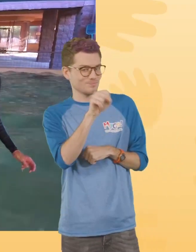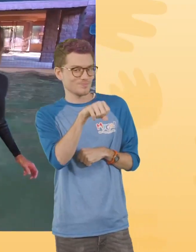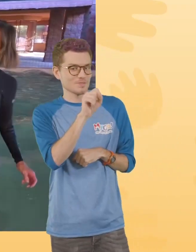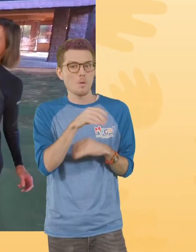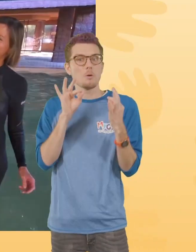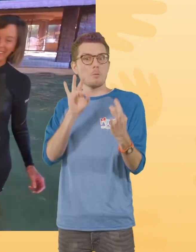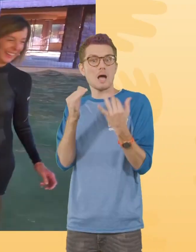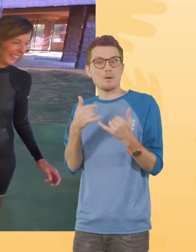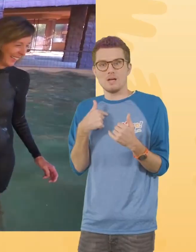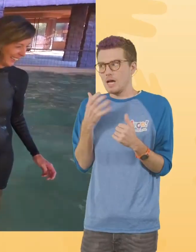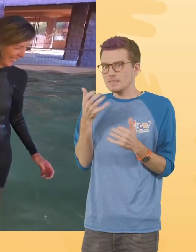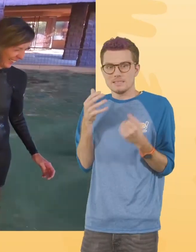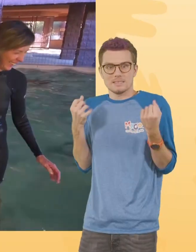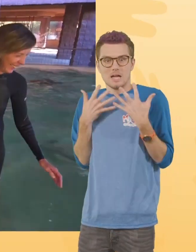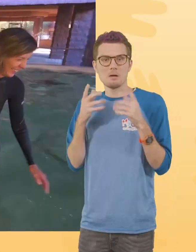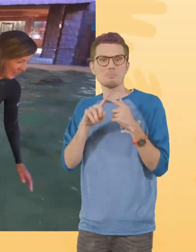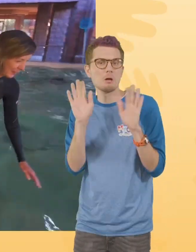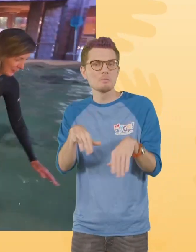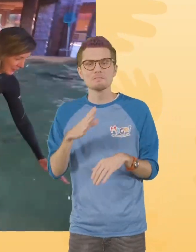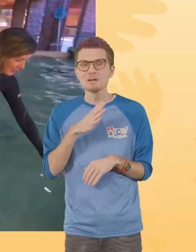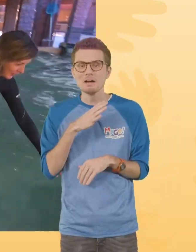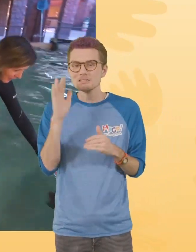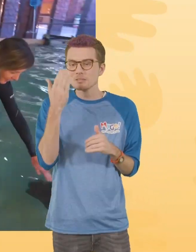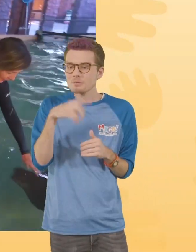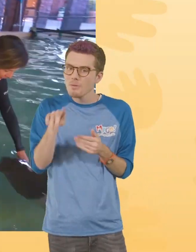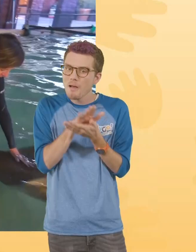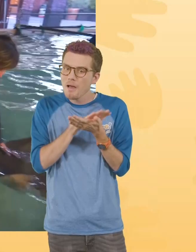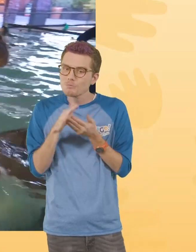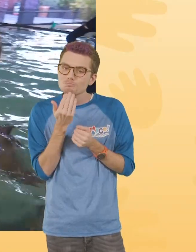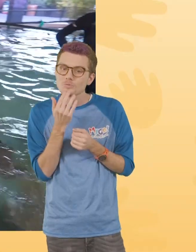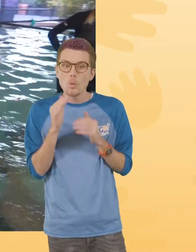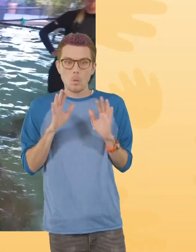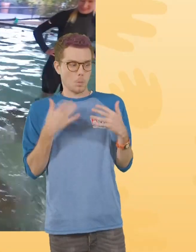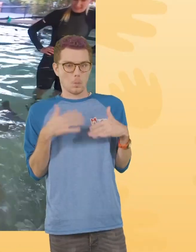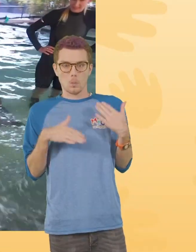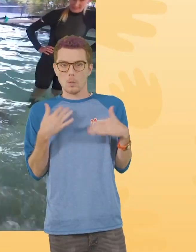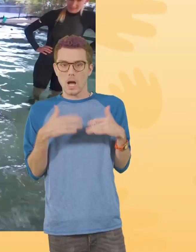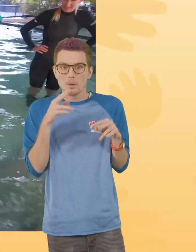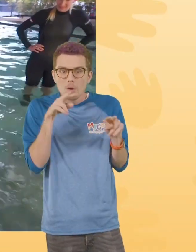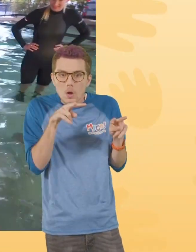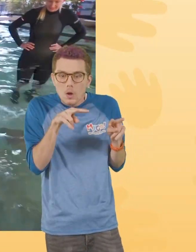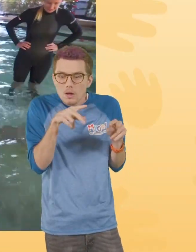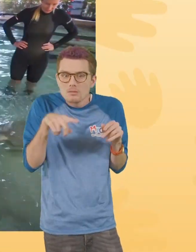Because I kind of got scared. But that's okay. They kind of seem really gentle.